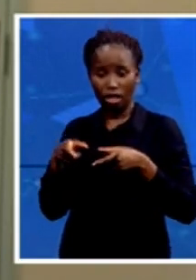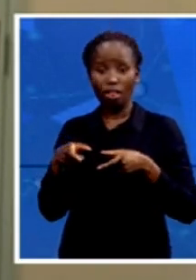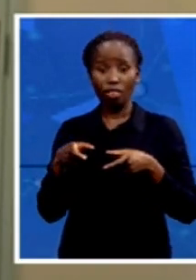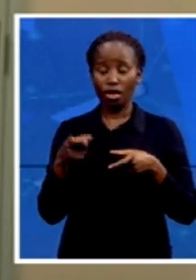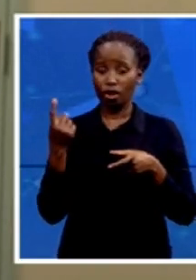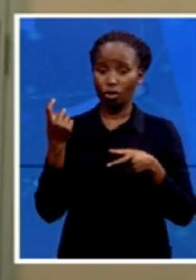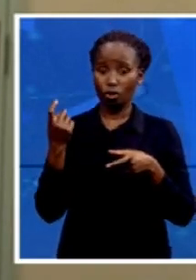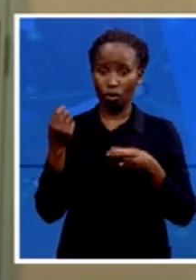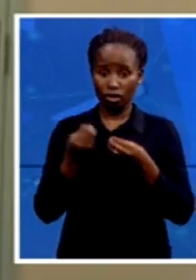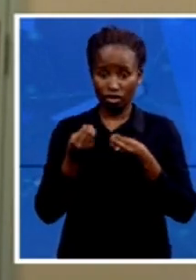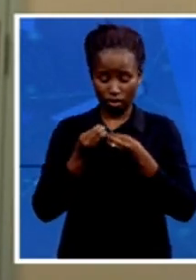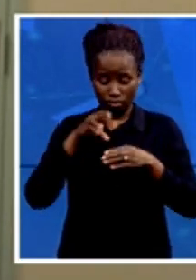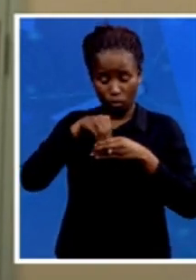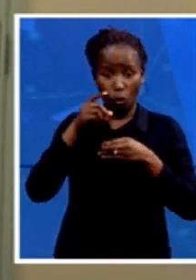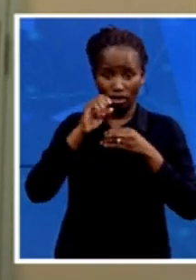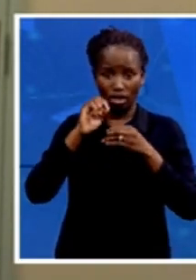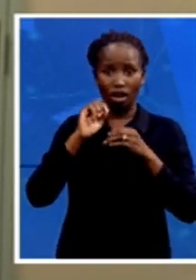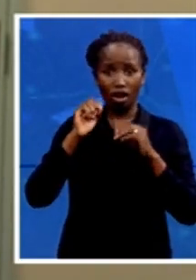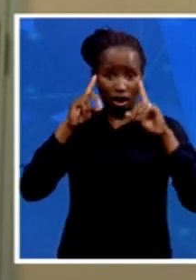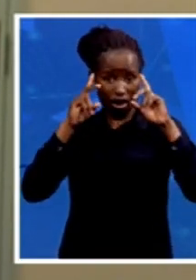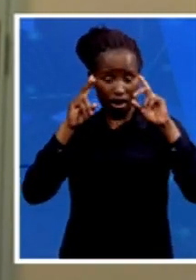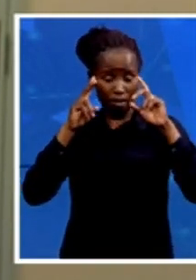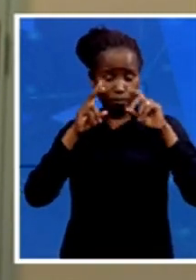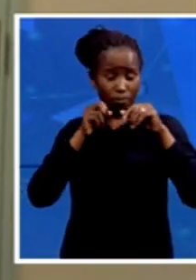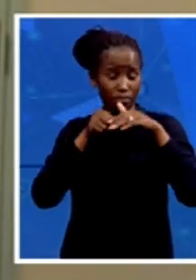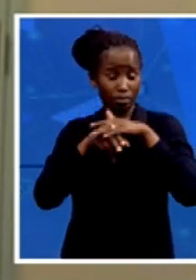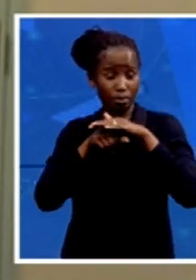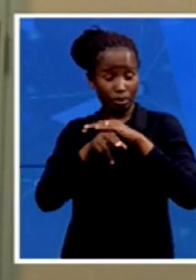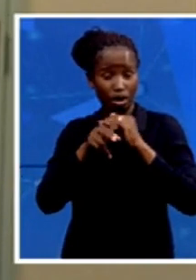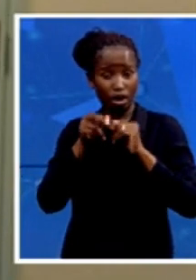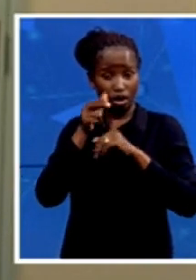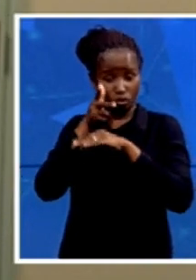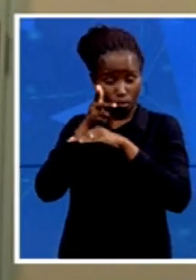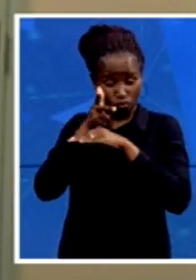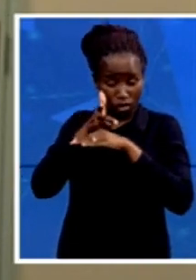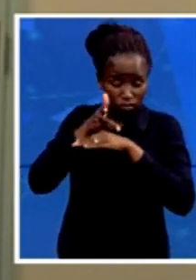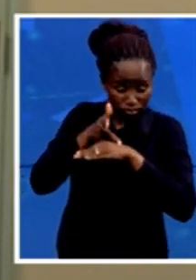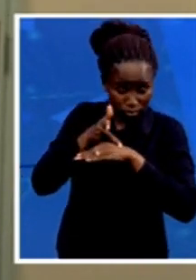and the ports are placed depending on what surgery you're doing,